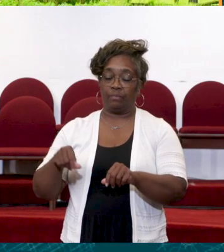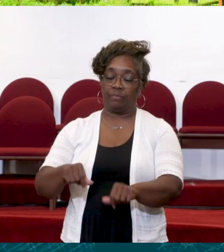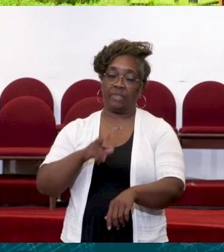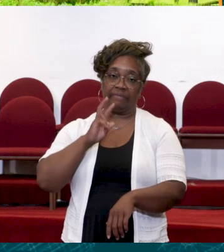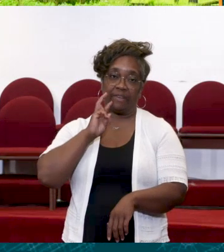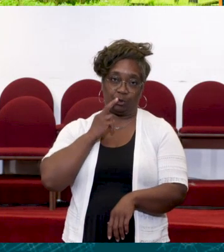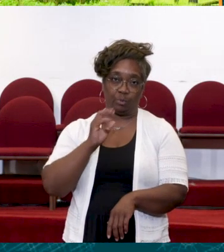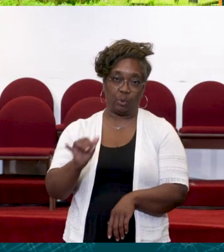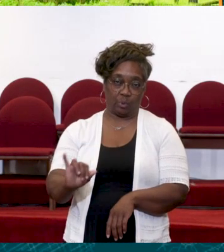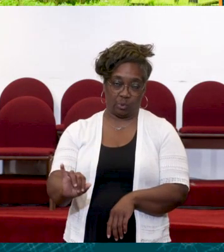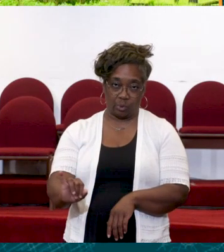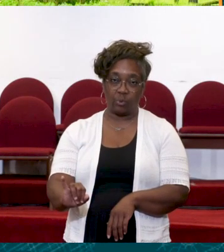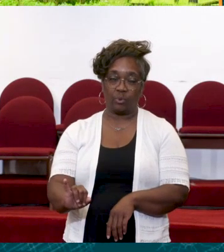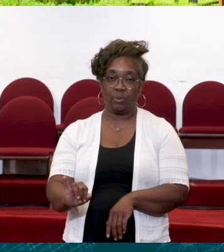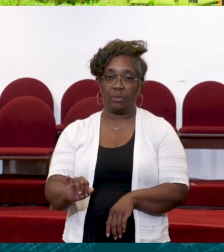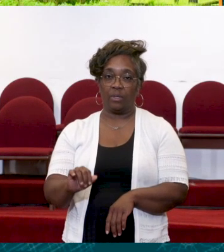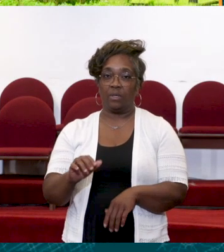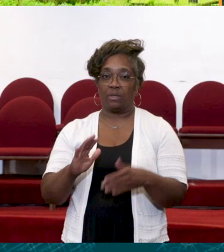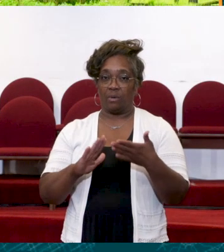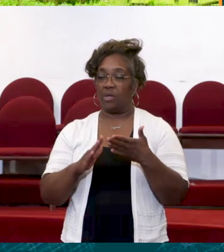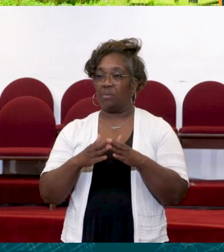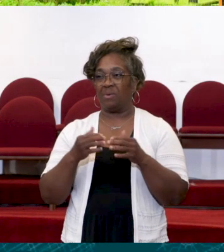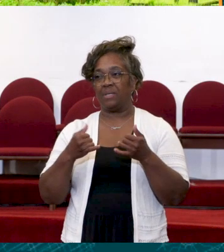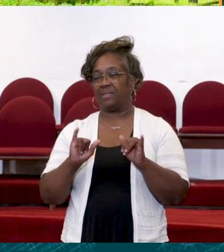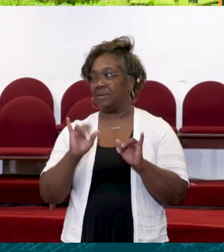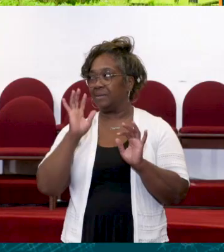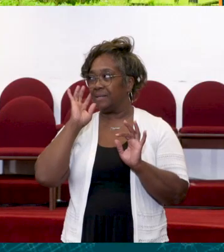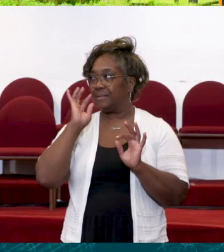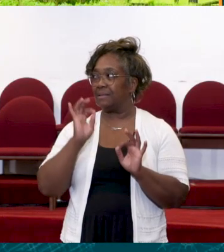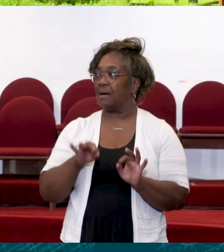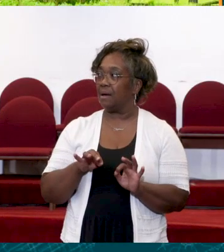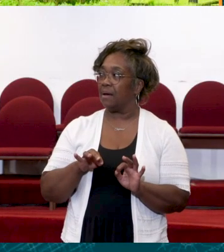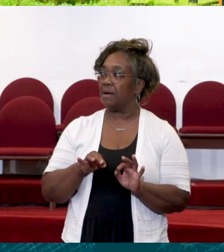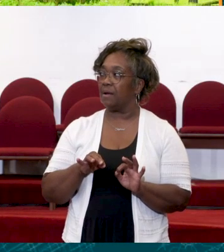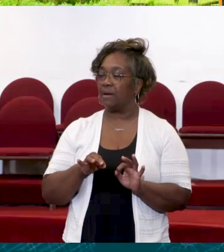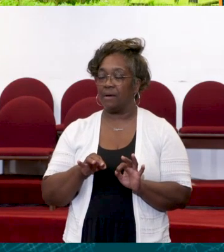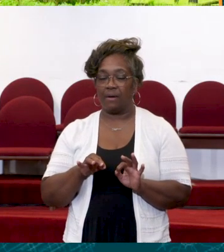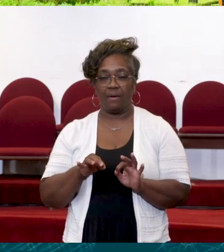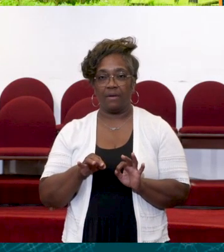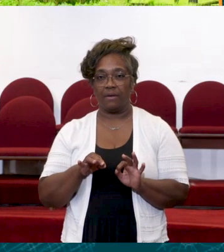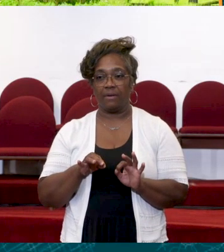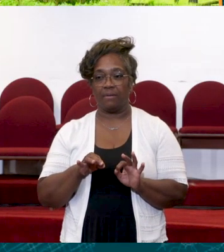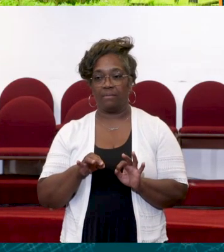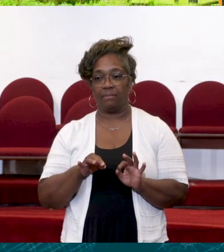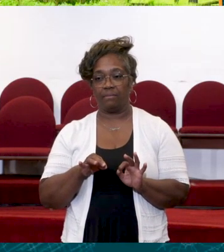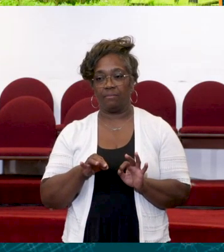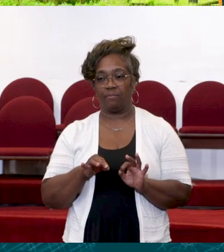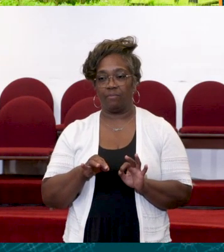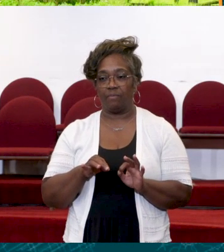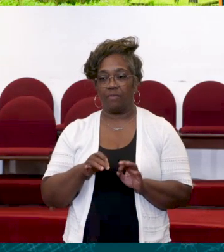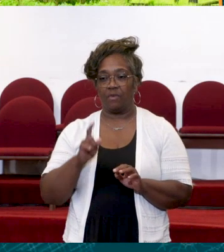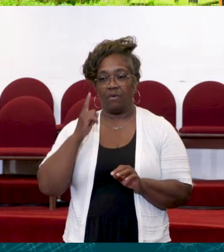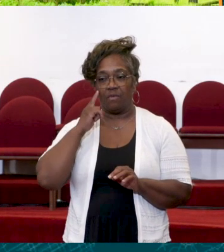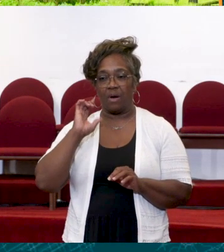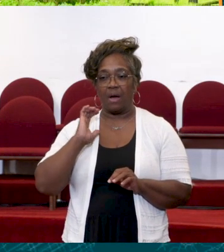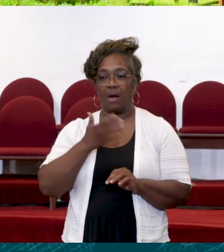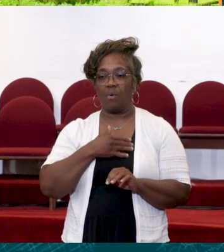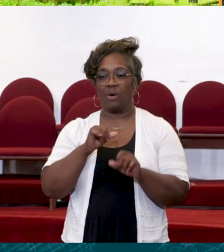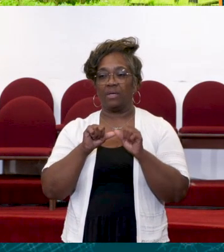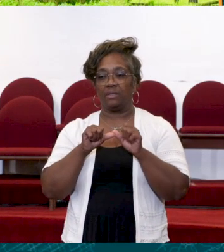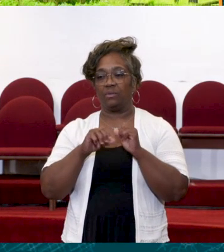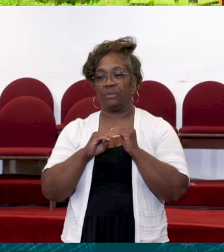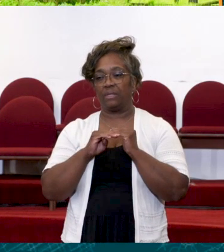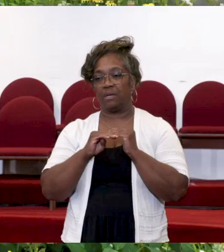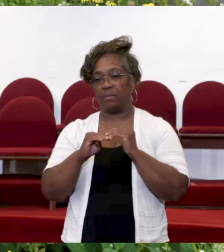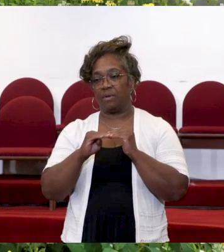around. The community is still deciding with our sustainability director and our urban ag director exactly where they go. So those are coming